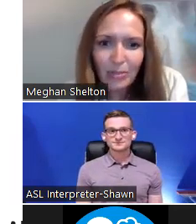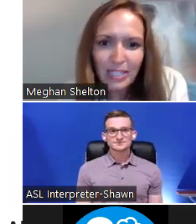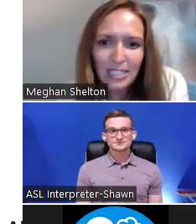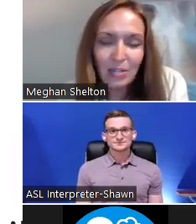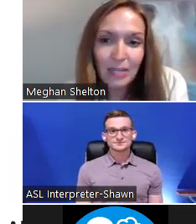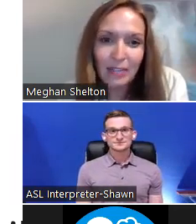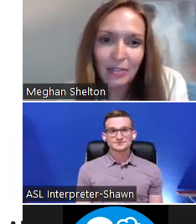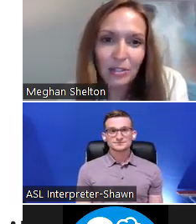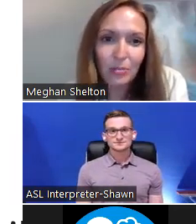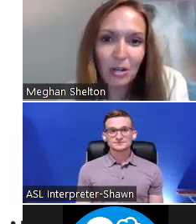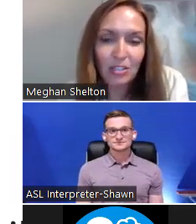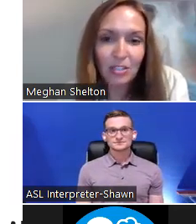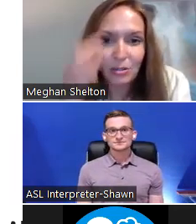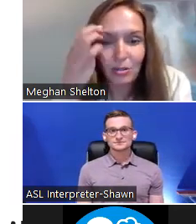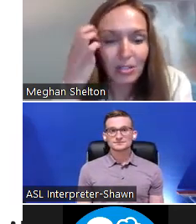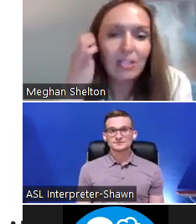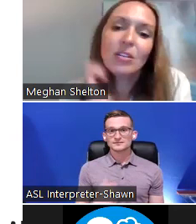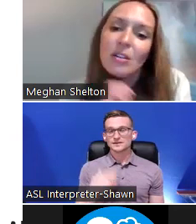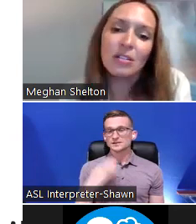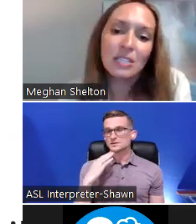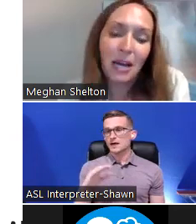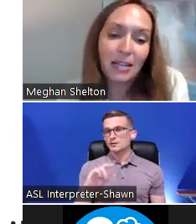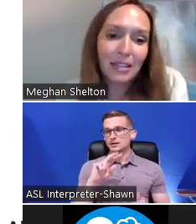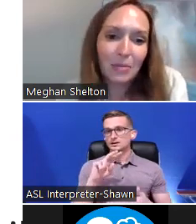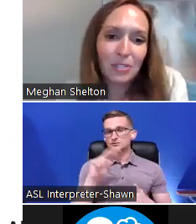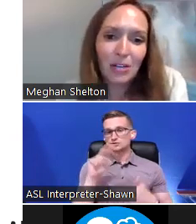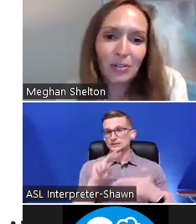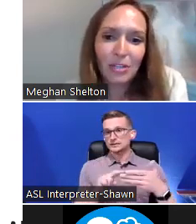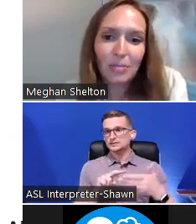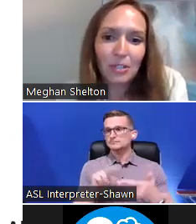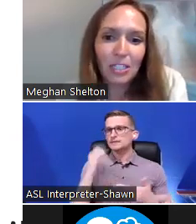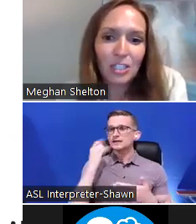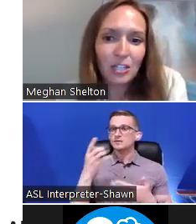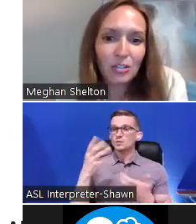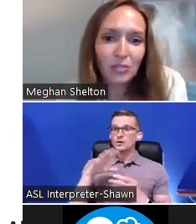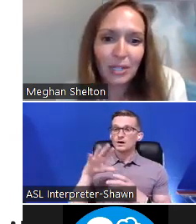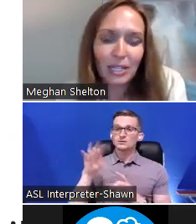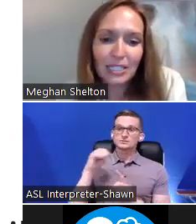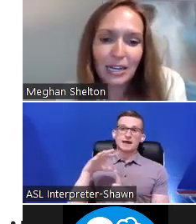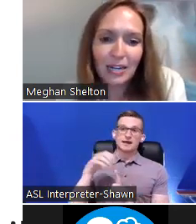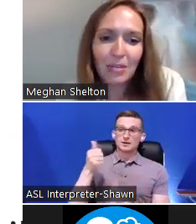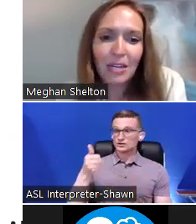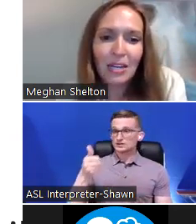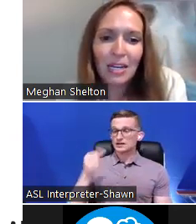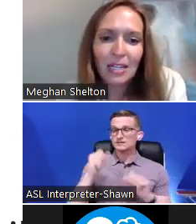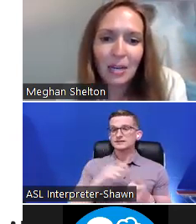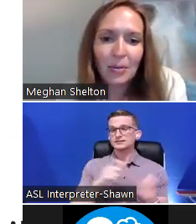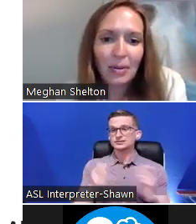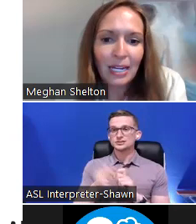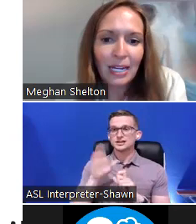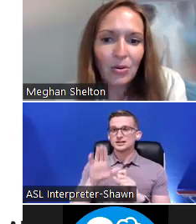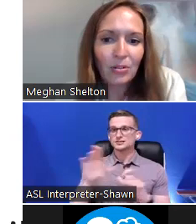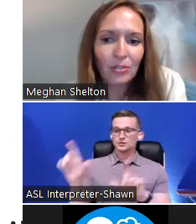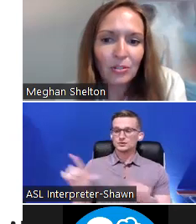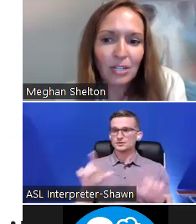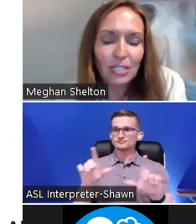So I'll read this a little bit. If you do want to spotlight them yourself, you have the ability to change your view at any time. In the upper